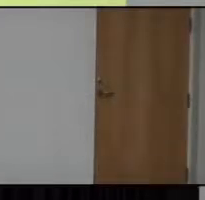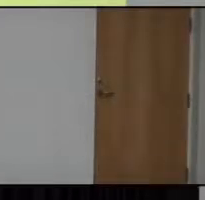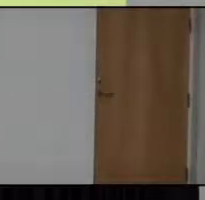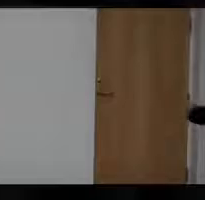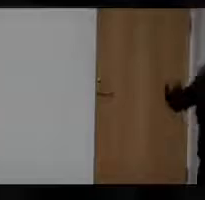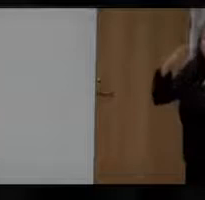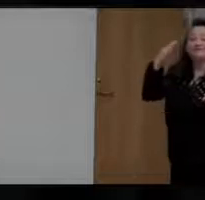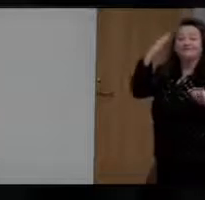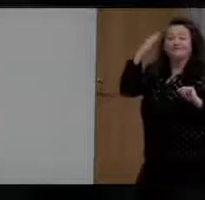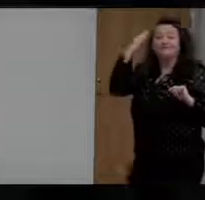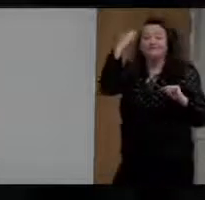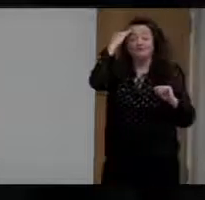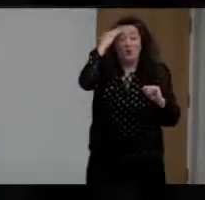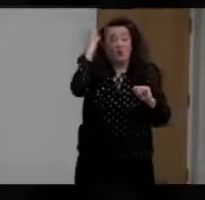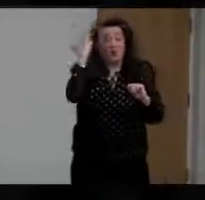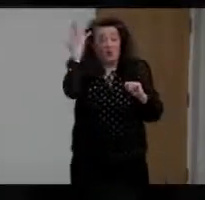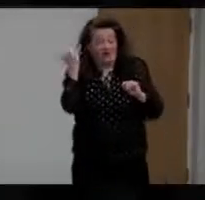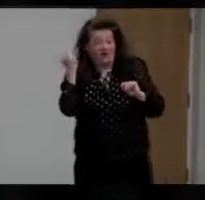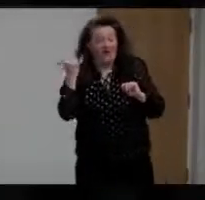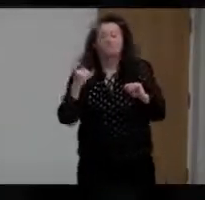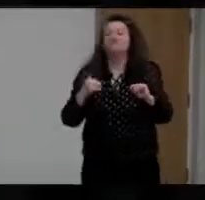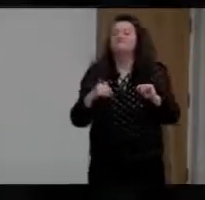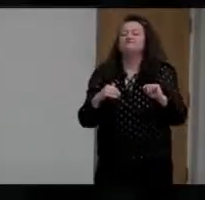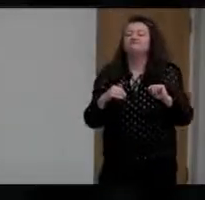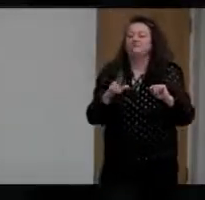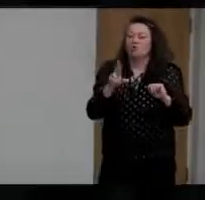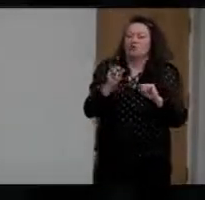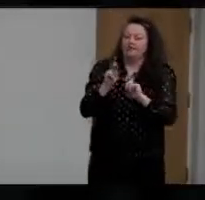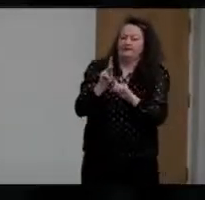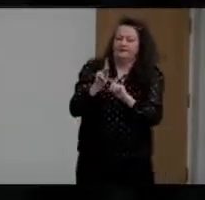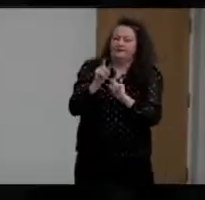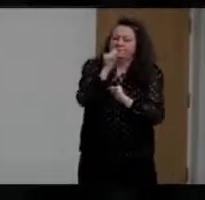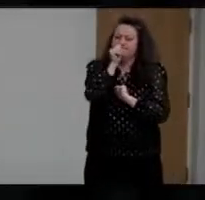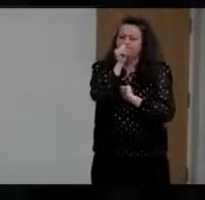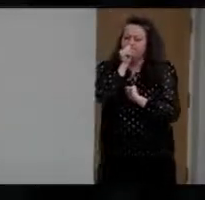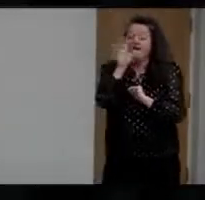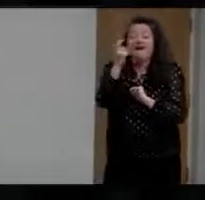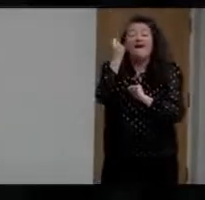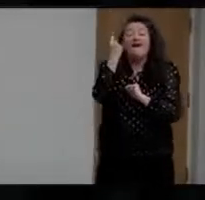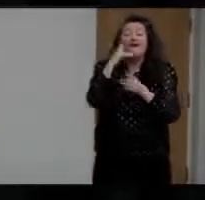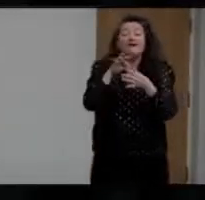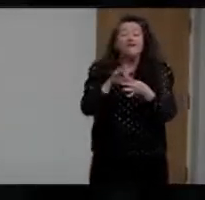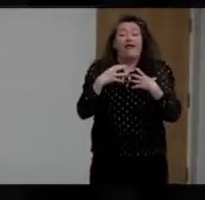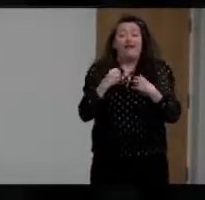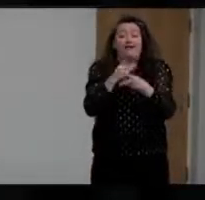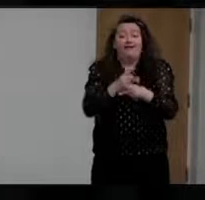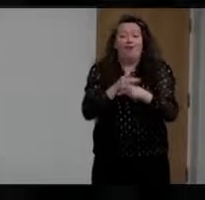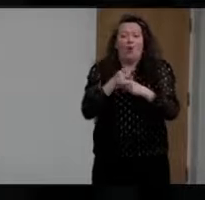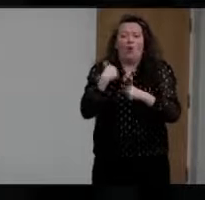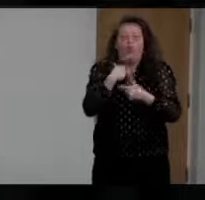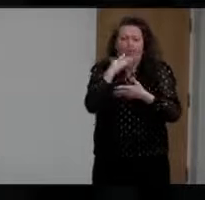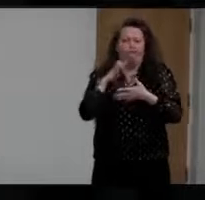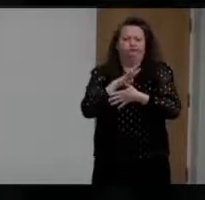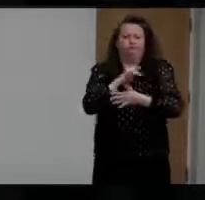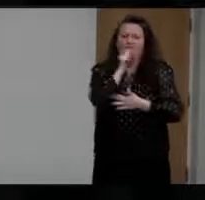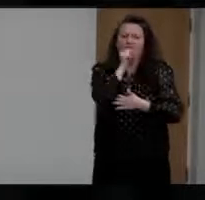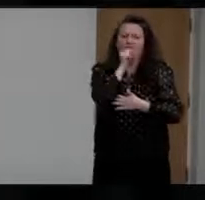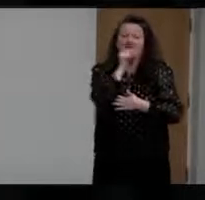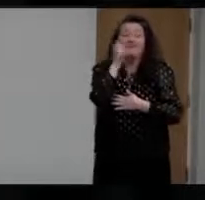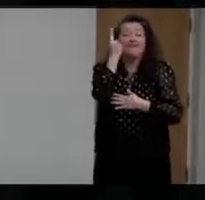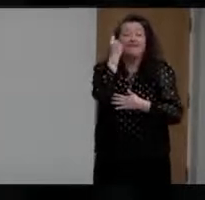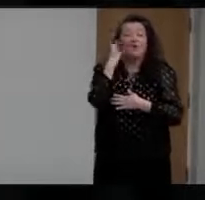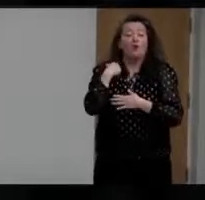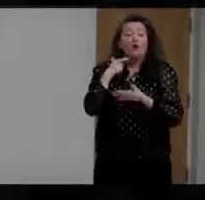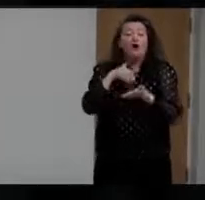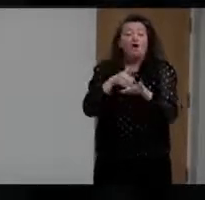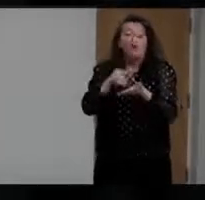And we are concerned about privacy. And we say, in the business that next to a patient's healthcare, their